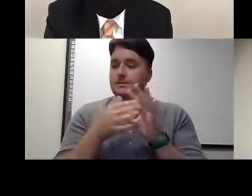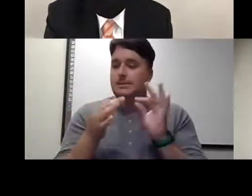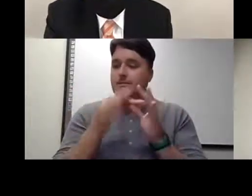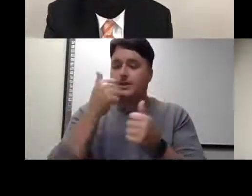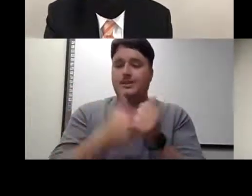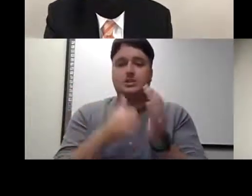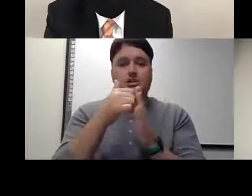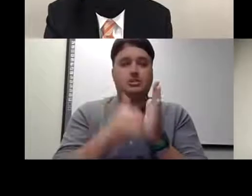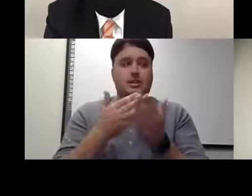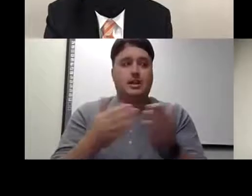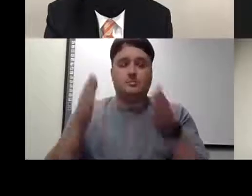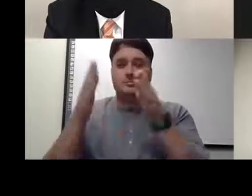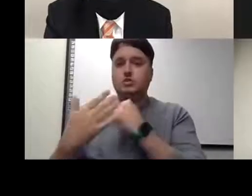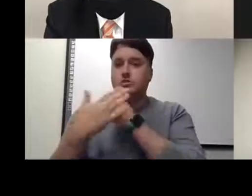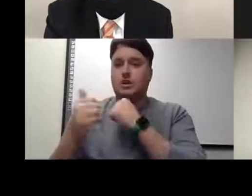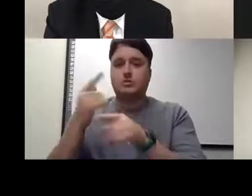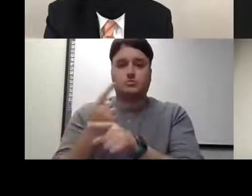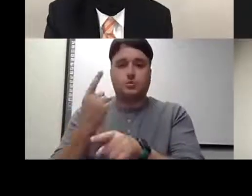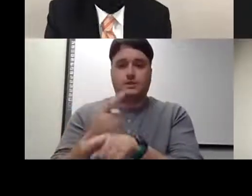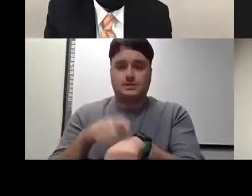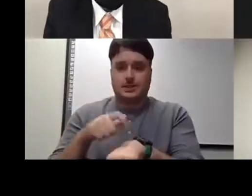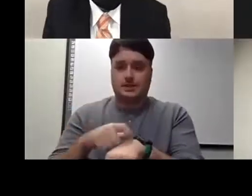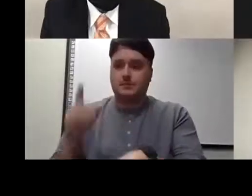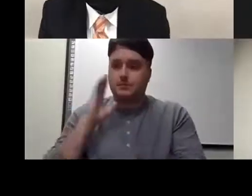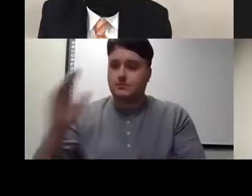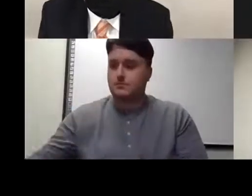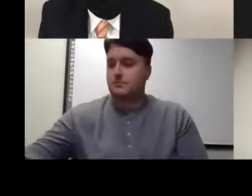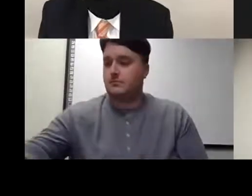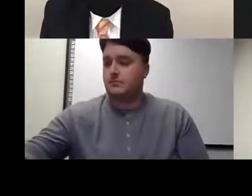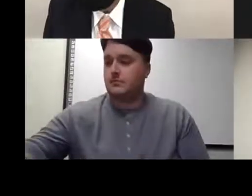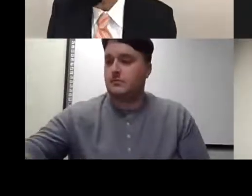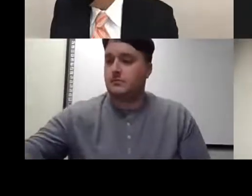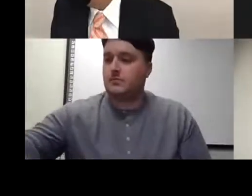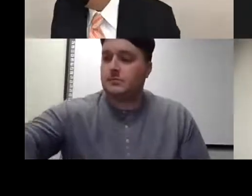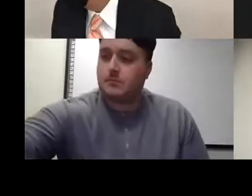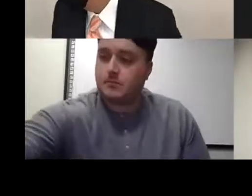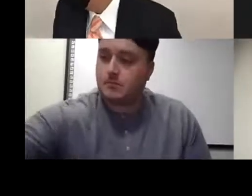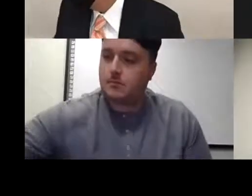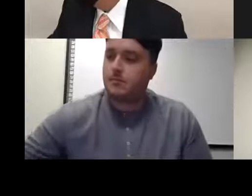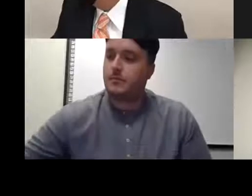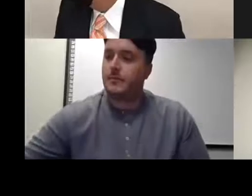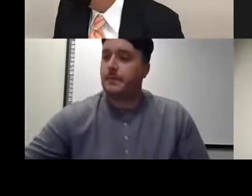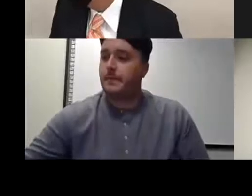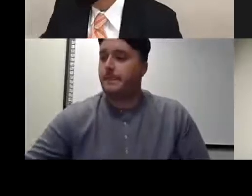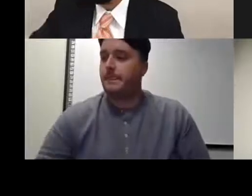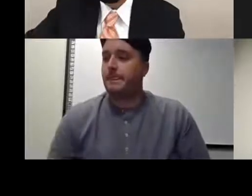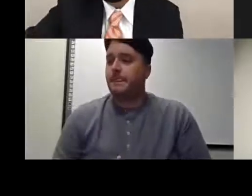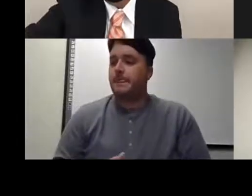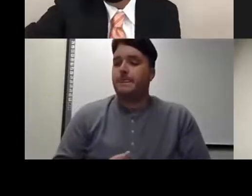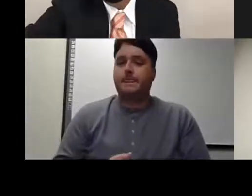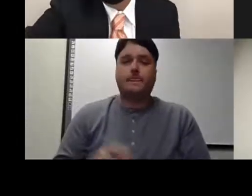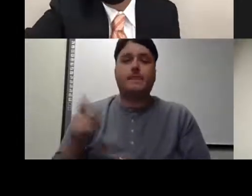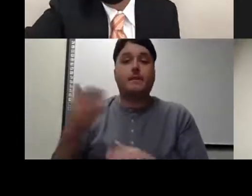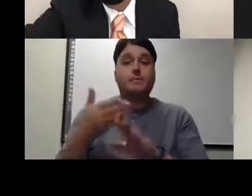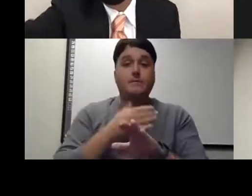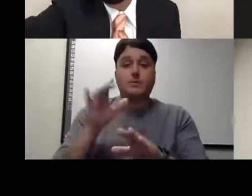items. Persons will be called on at the appropriate time. Before we get into our foundation committee reports, Trustee Corzo, would you mind doing